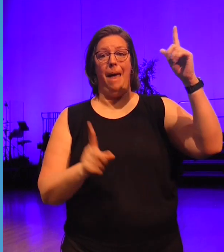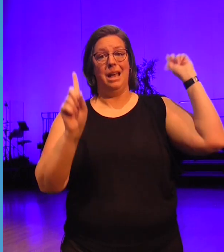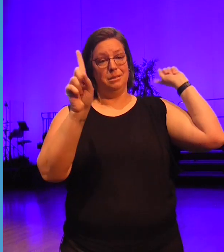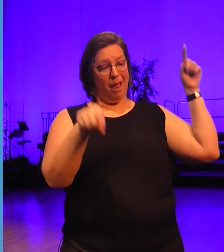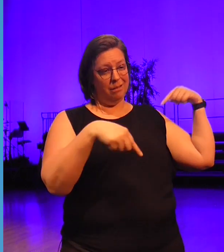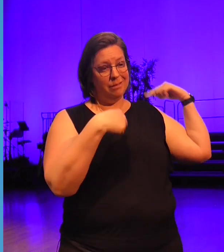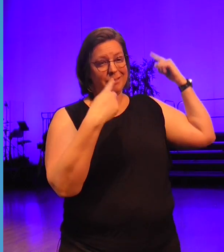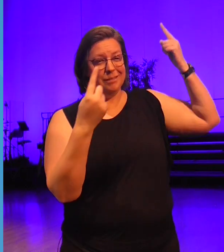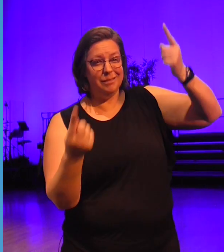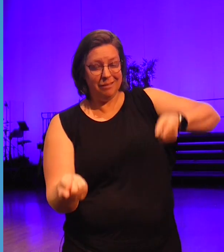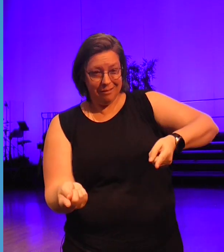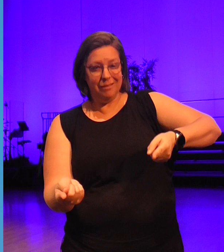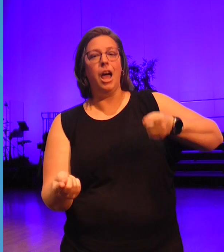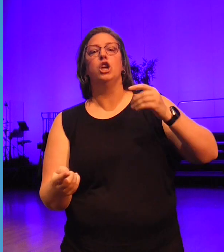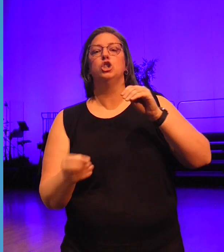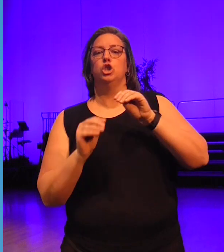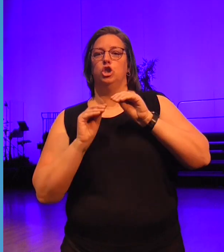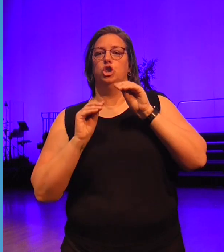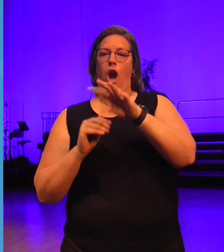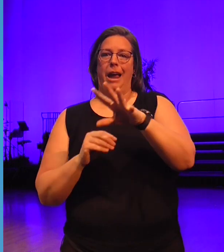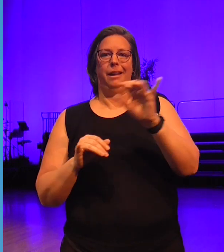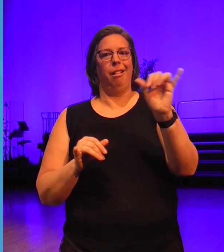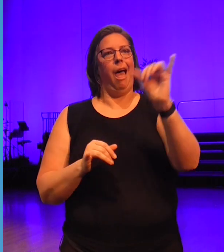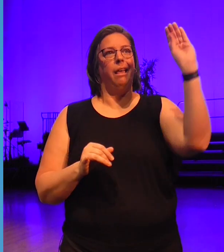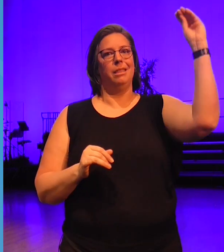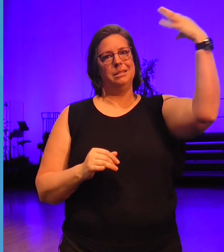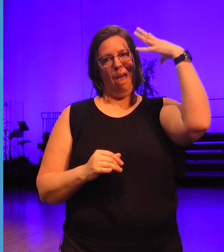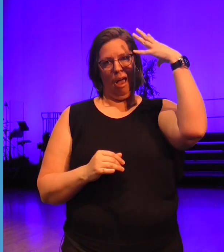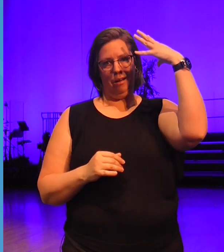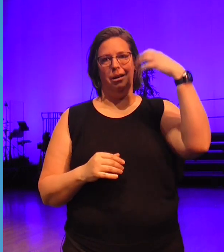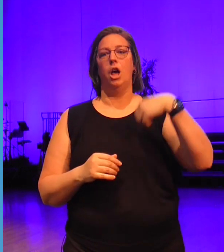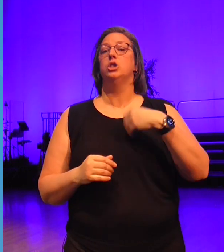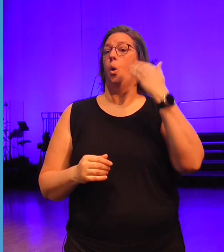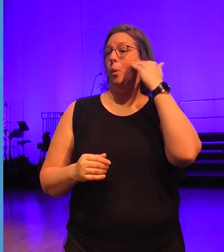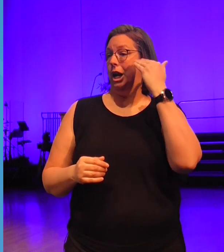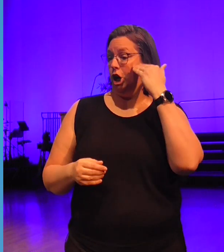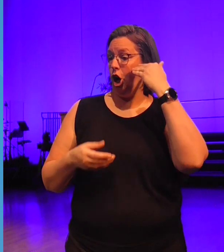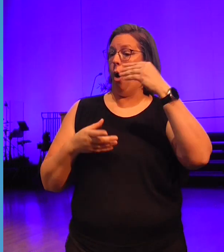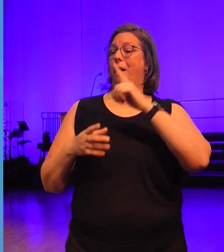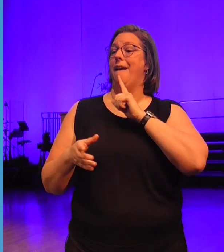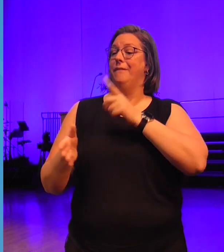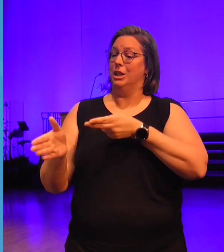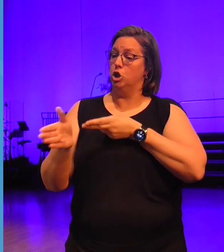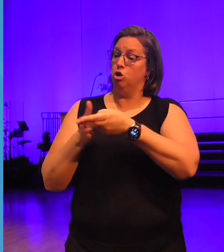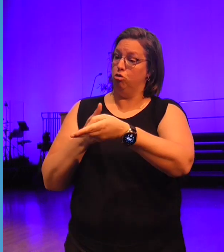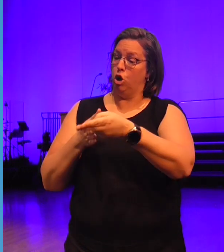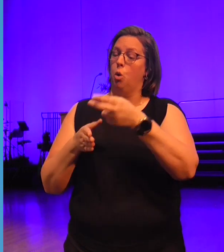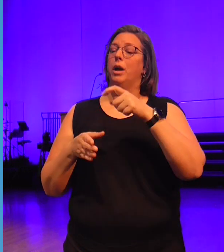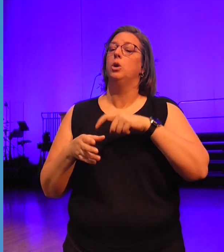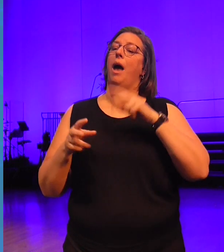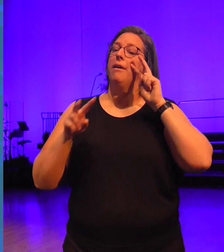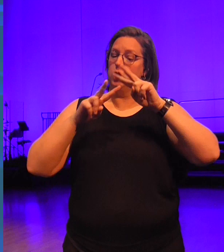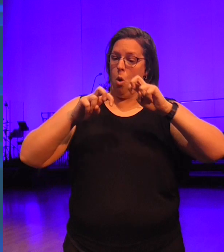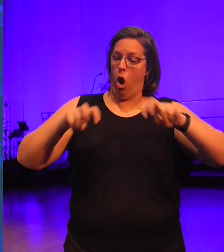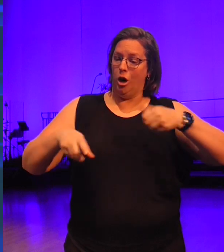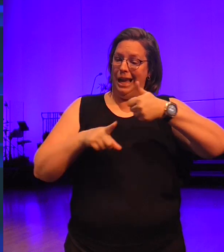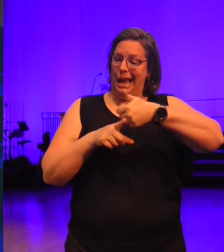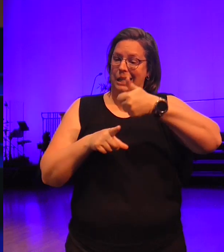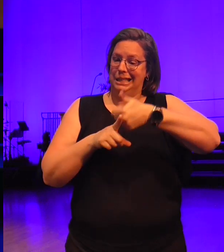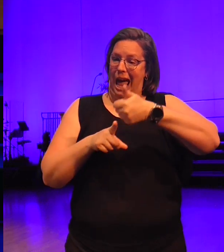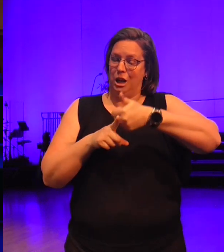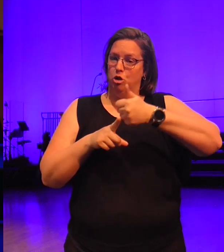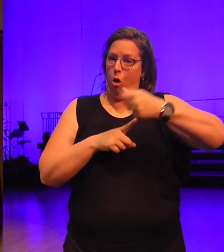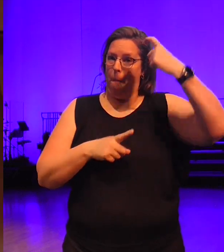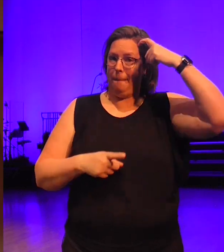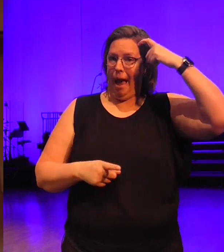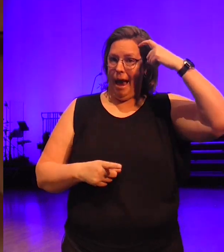sun. To know whether or not this is true, look inside your own mind. Can you even believe